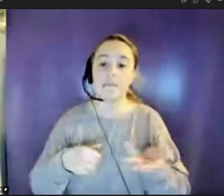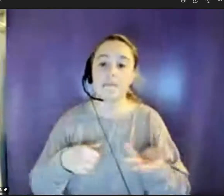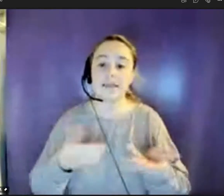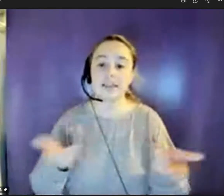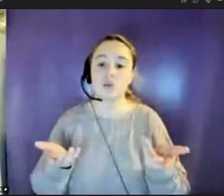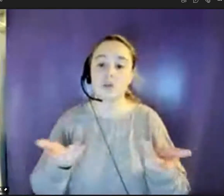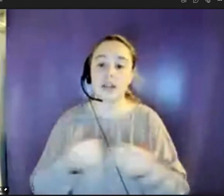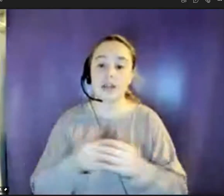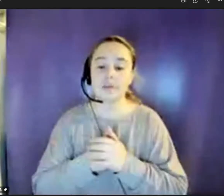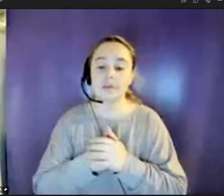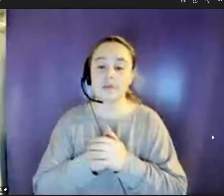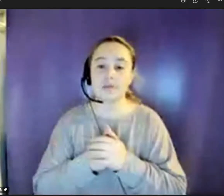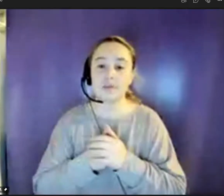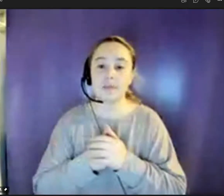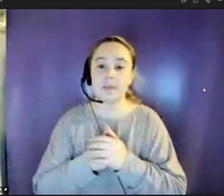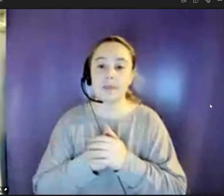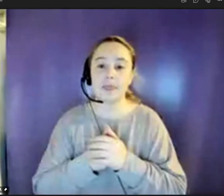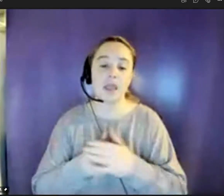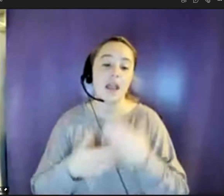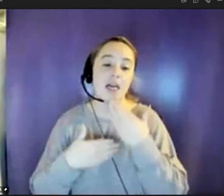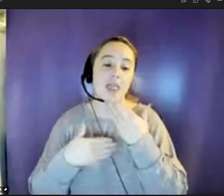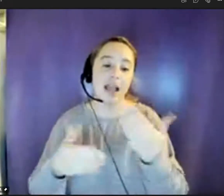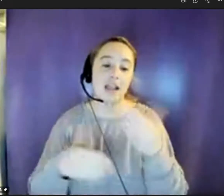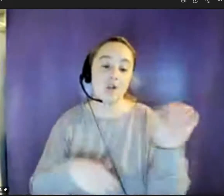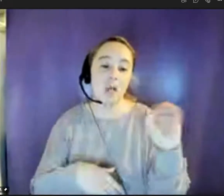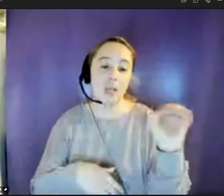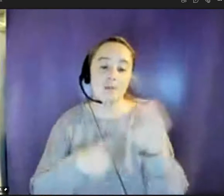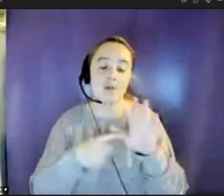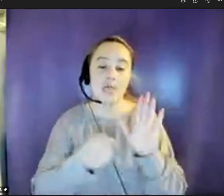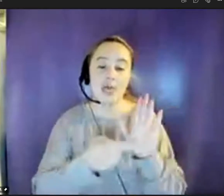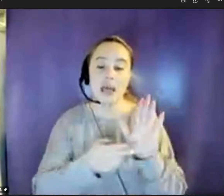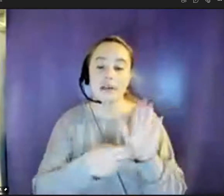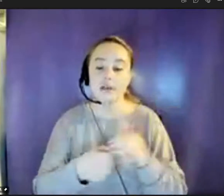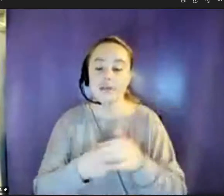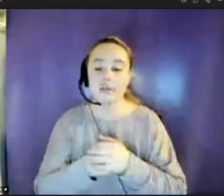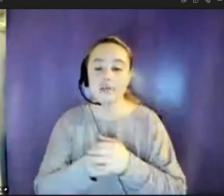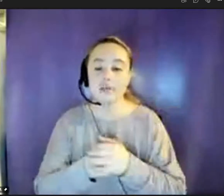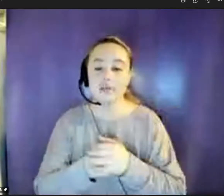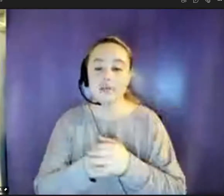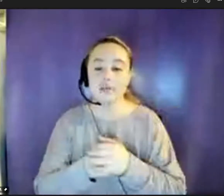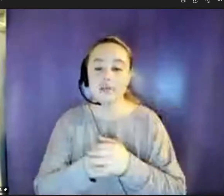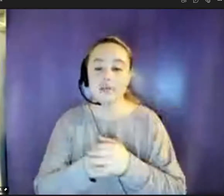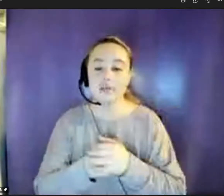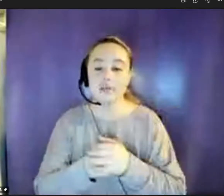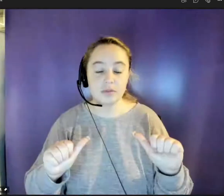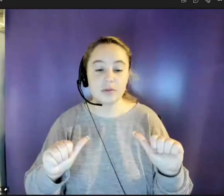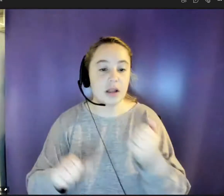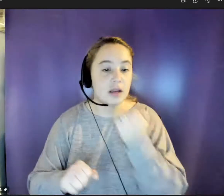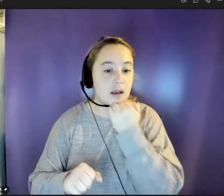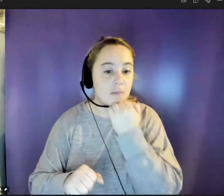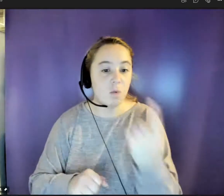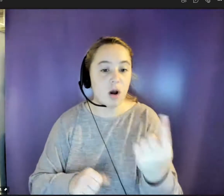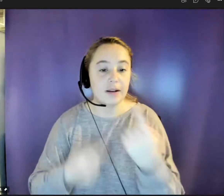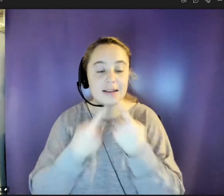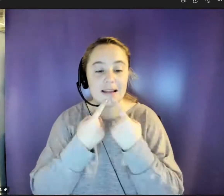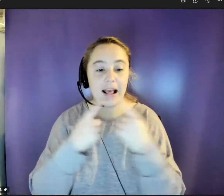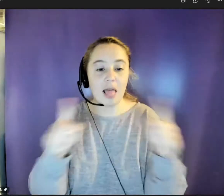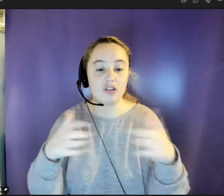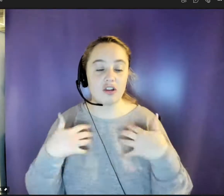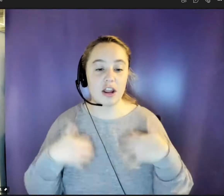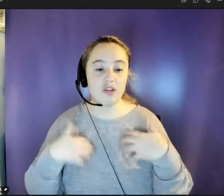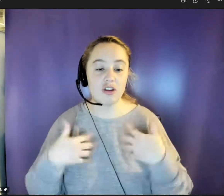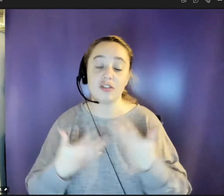Chair. Thank you, Elizabeth Ann. Right, move on straight on to item 1, declarations of interest. Do we